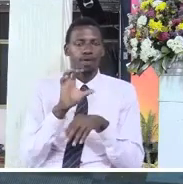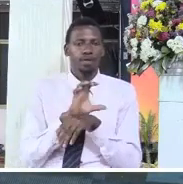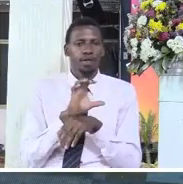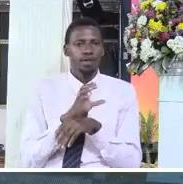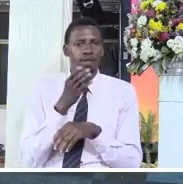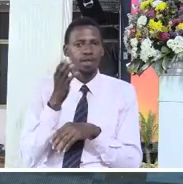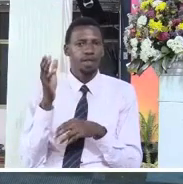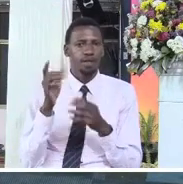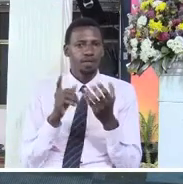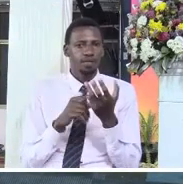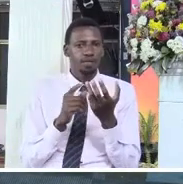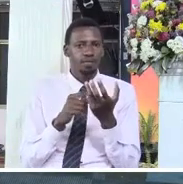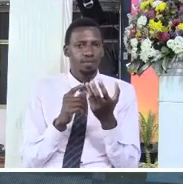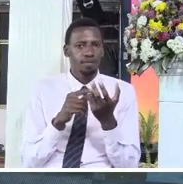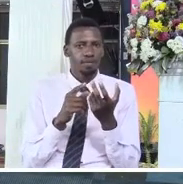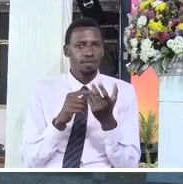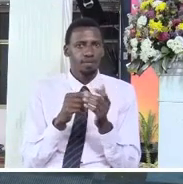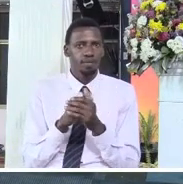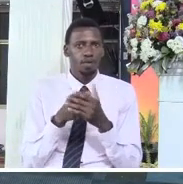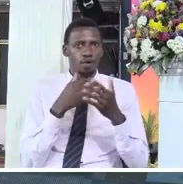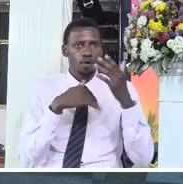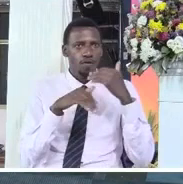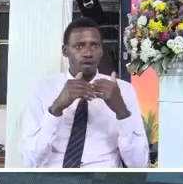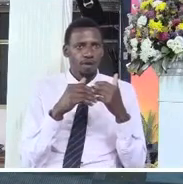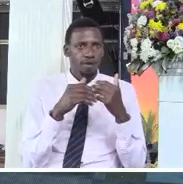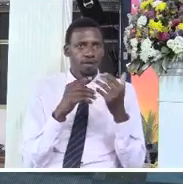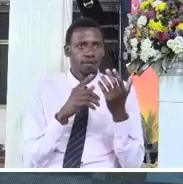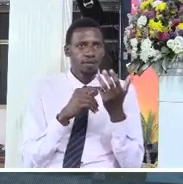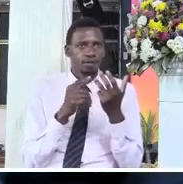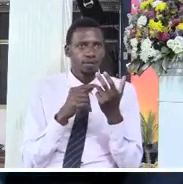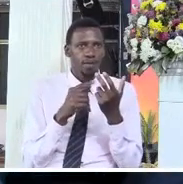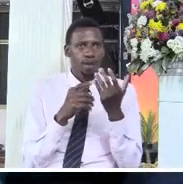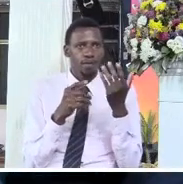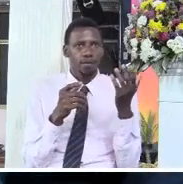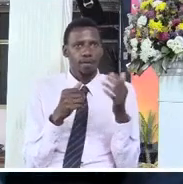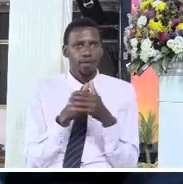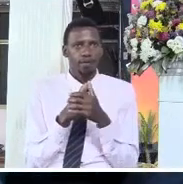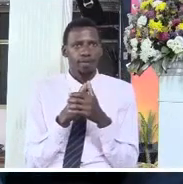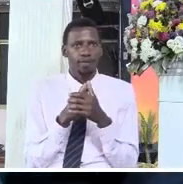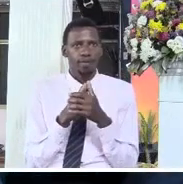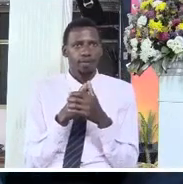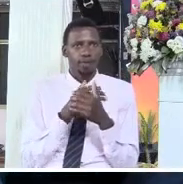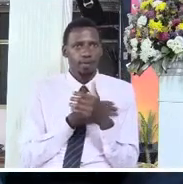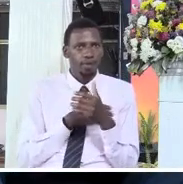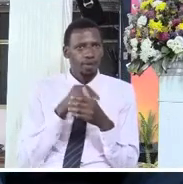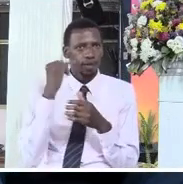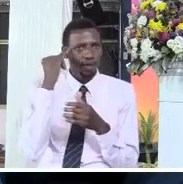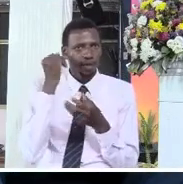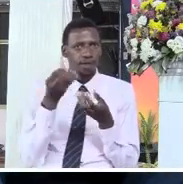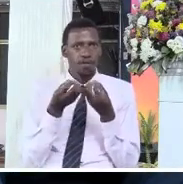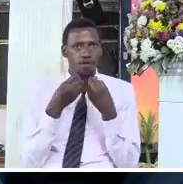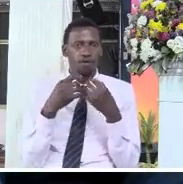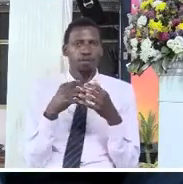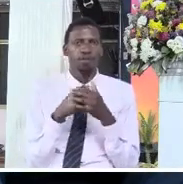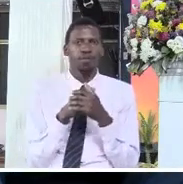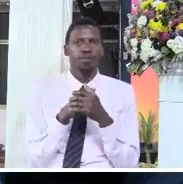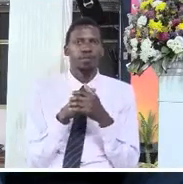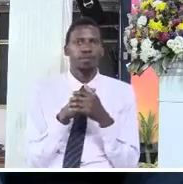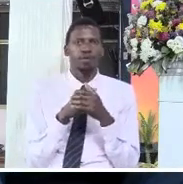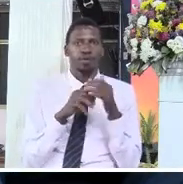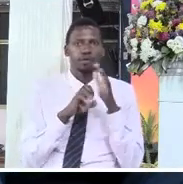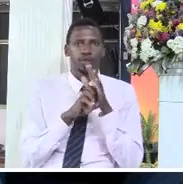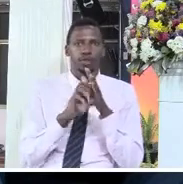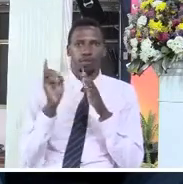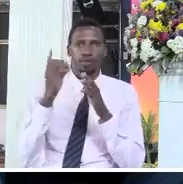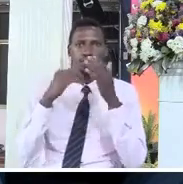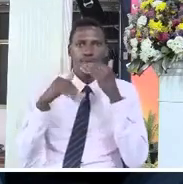talking about? What number of campuses are you ministering to? Just give us a picture of what it is like in the University of